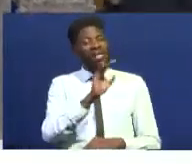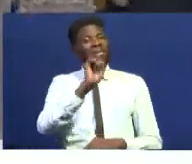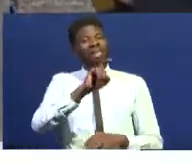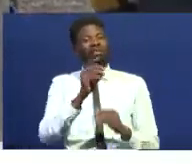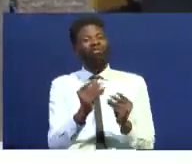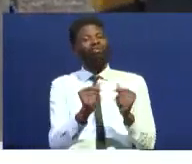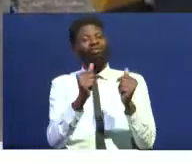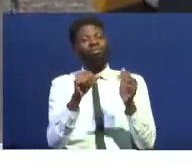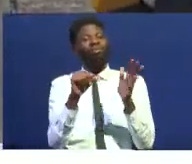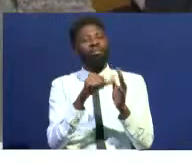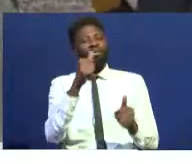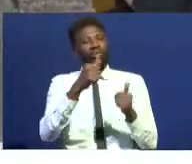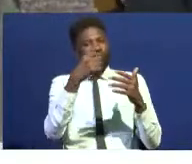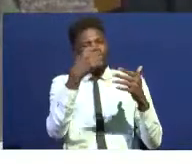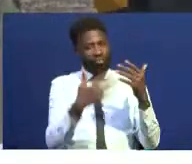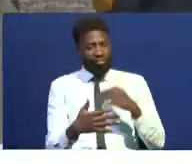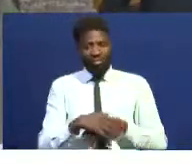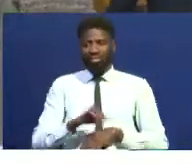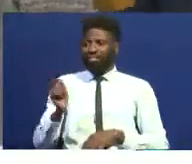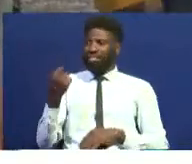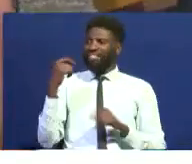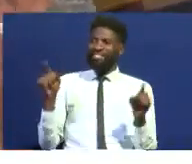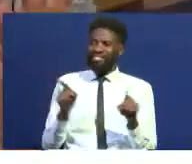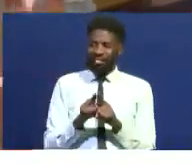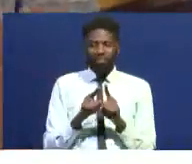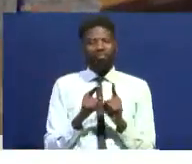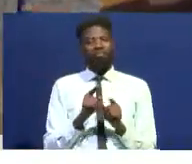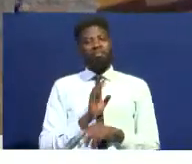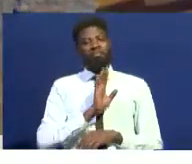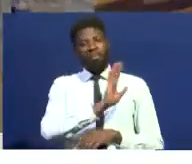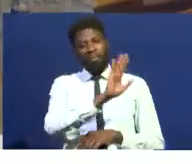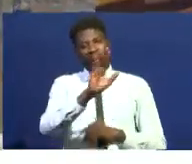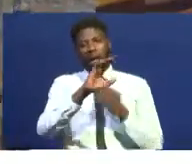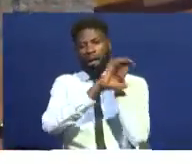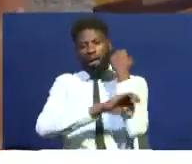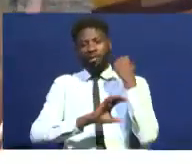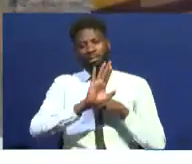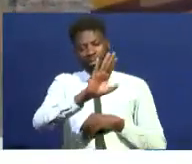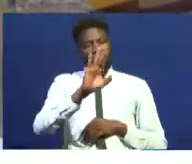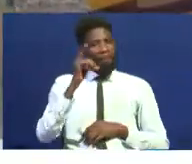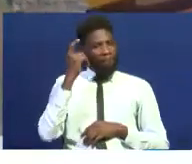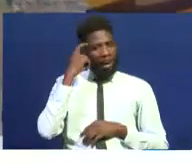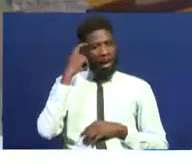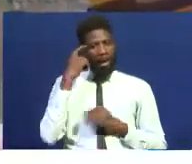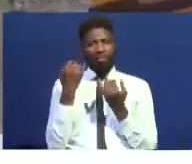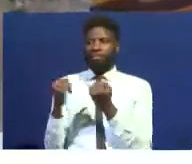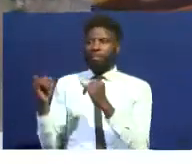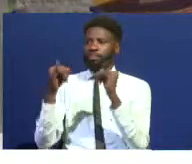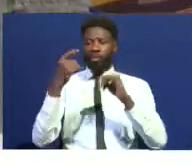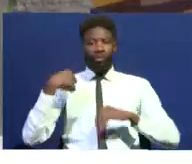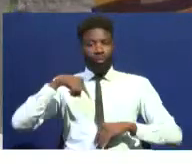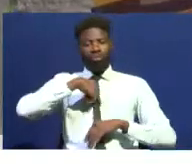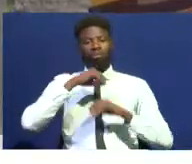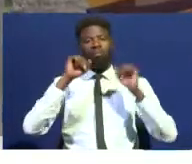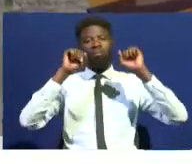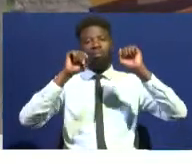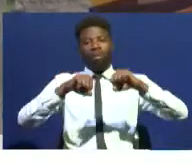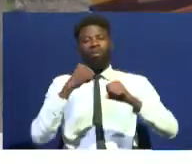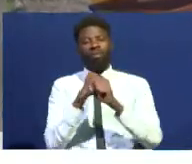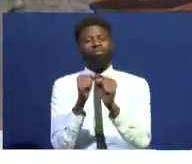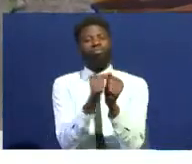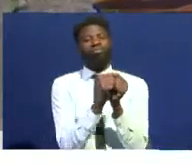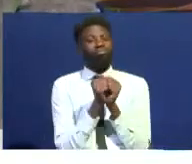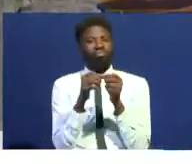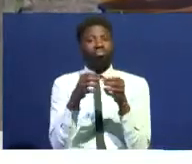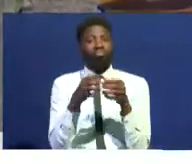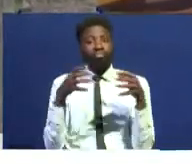and in the rest of the world. Kenya is doing the same. Everybody has their own mindset. We can combine that and be big. Nobody, it's a space